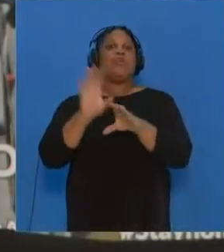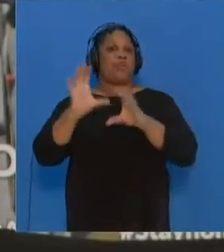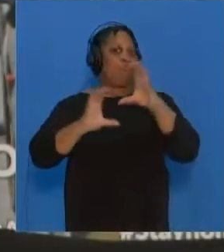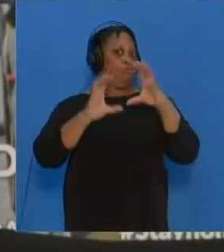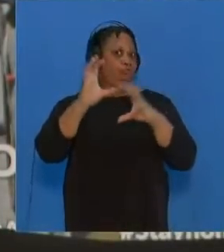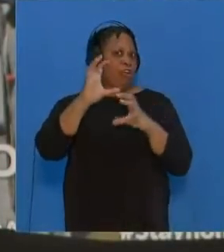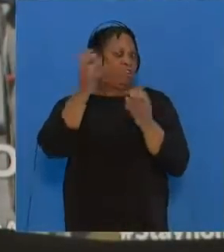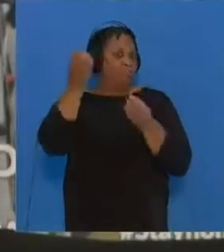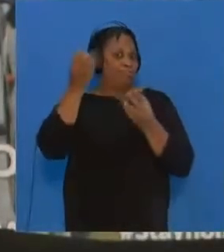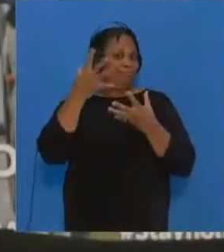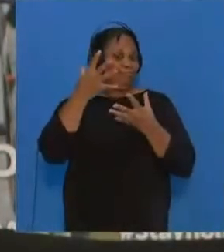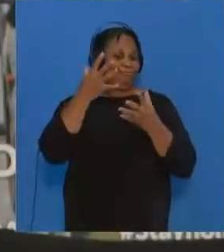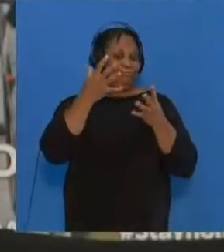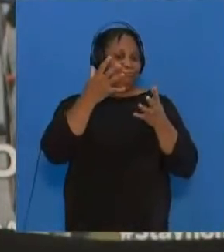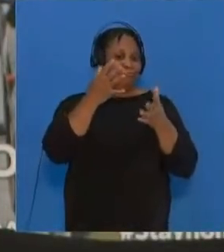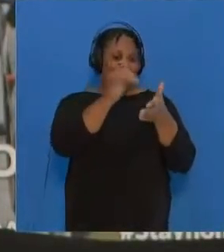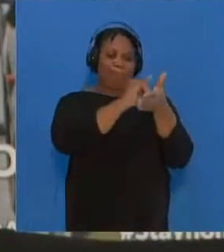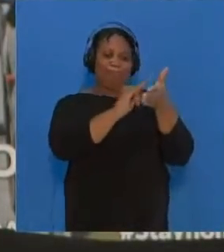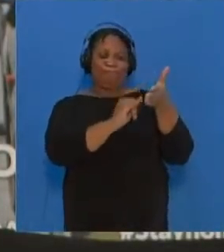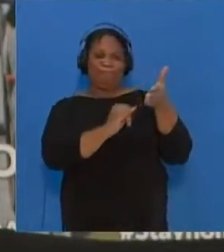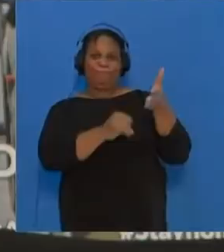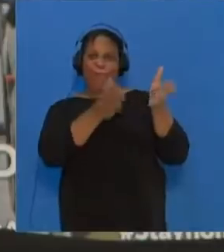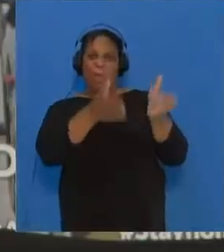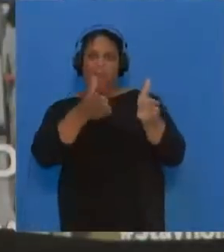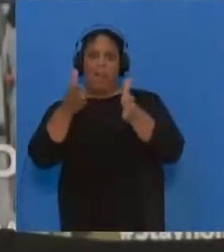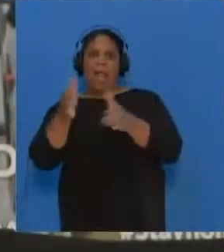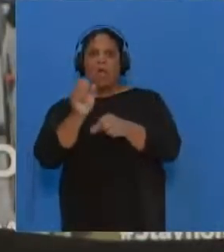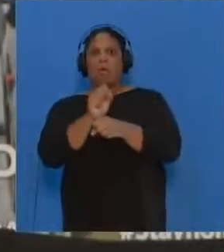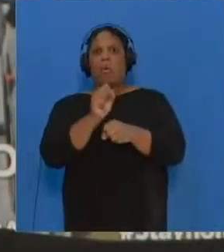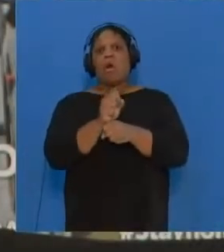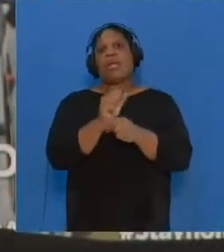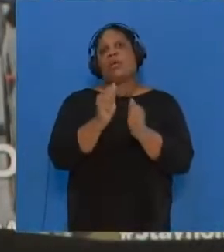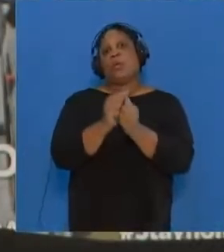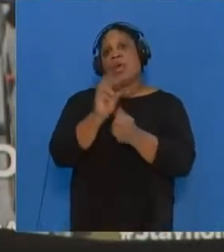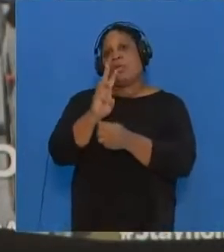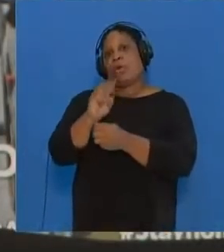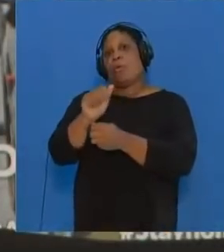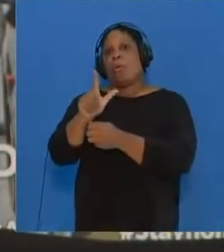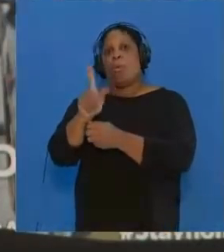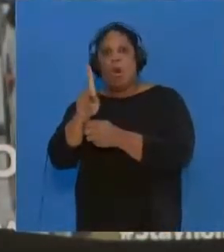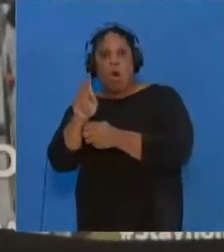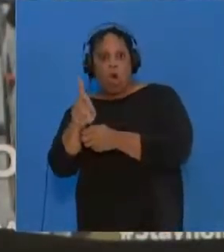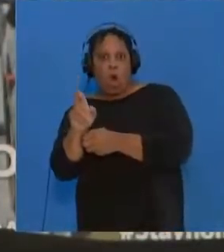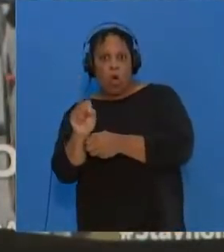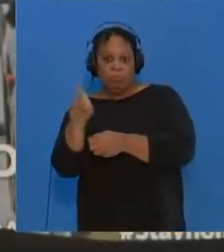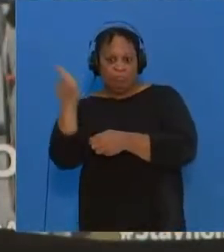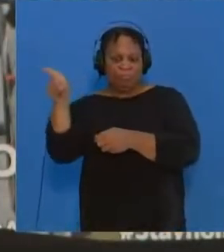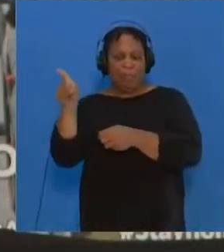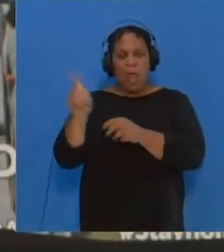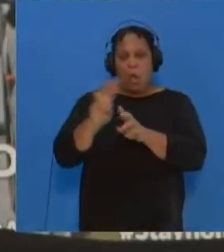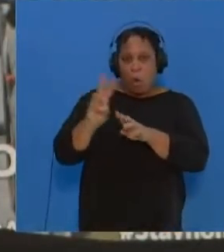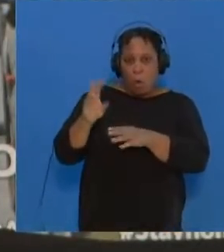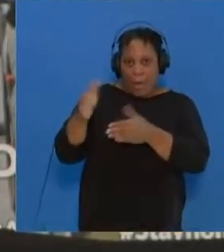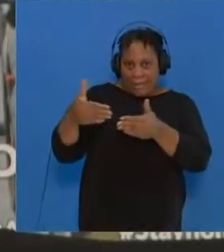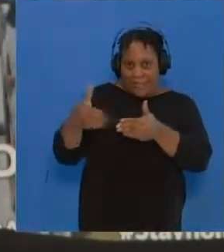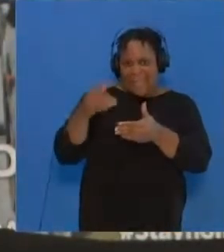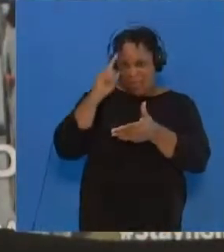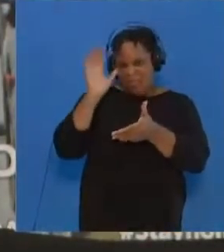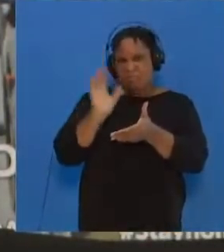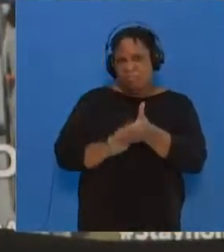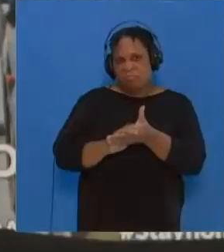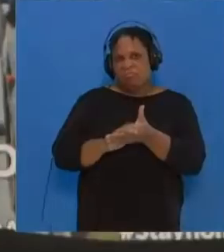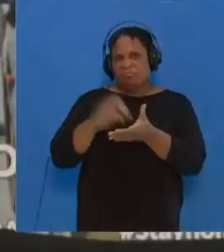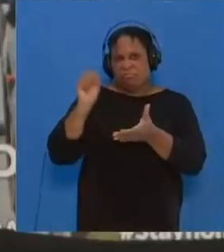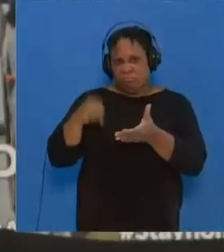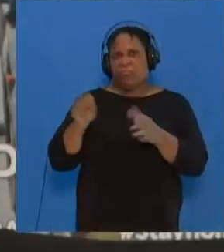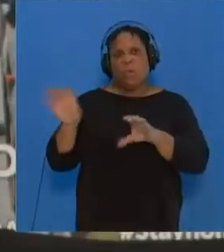and he shared with me the plans that he had working with Ms. Walker at the Westgate Correctional Facility, and it is something that we believe we can